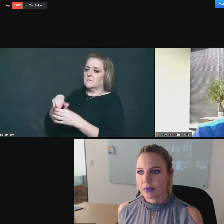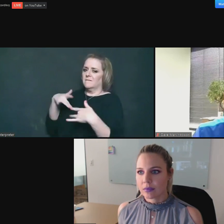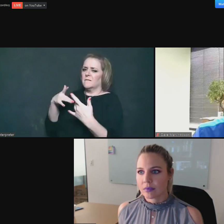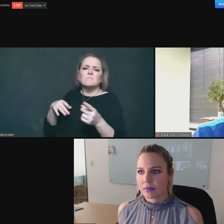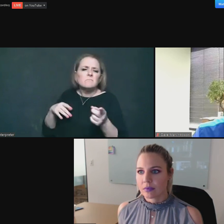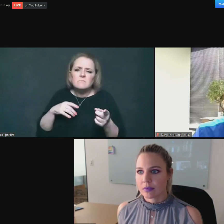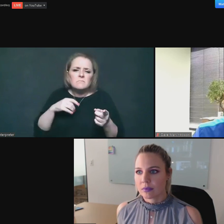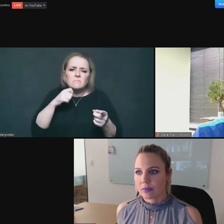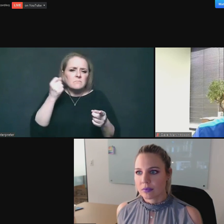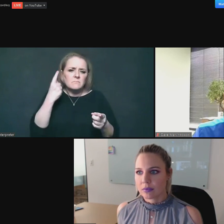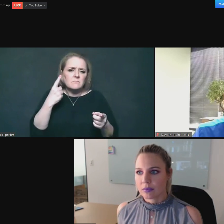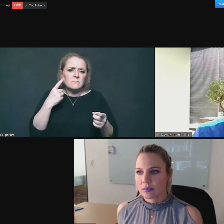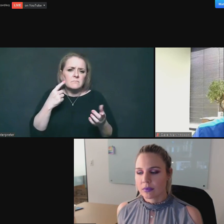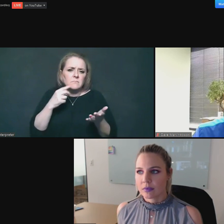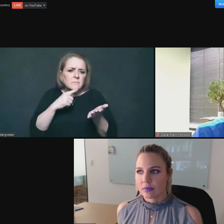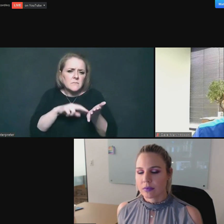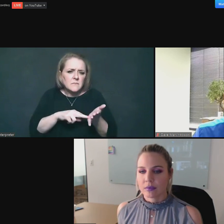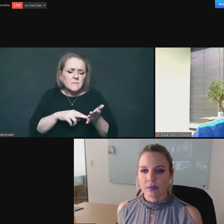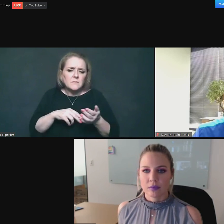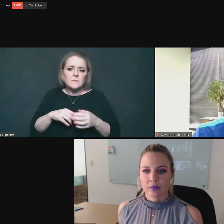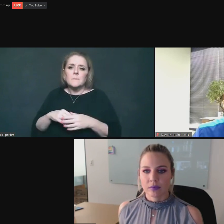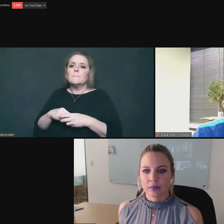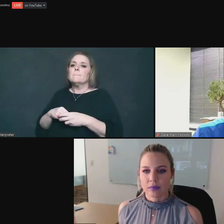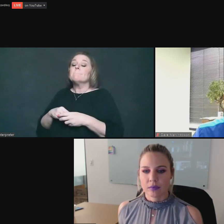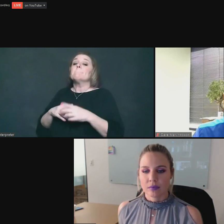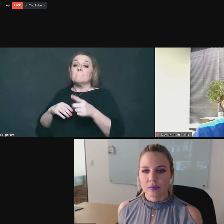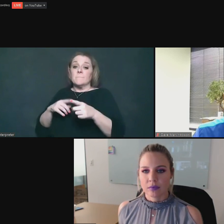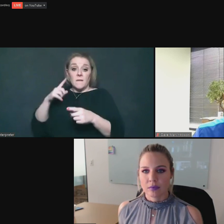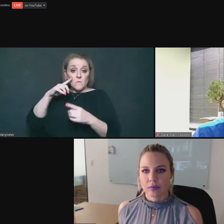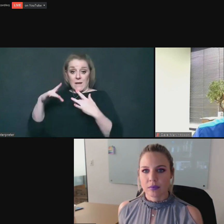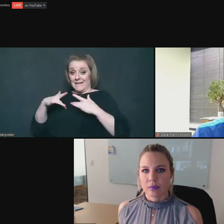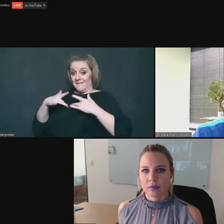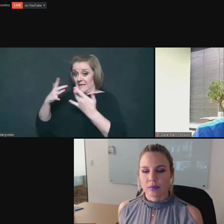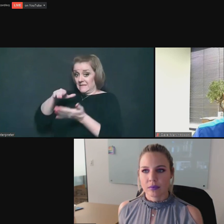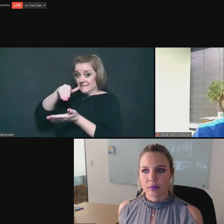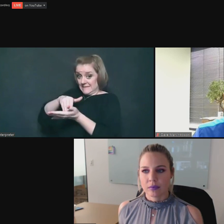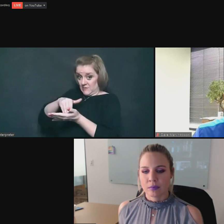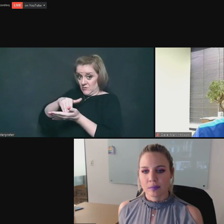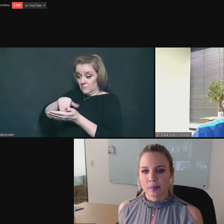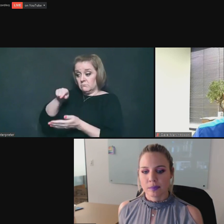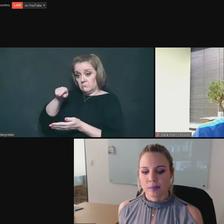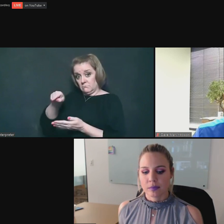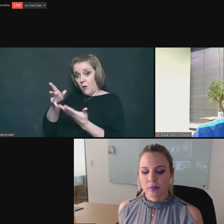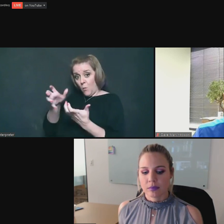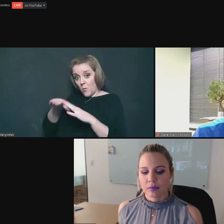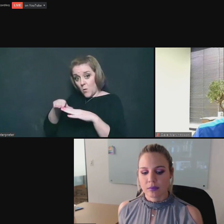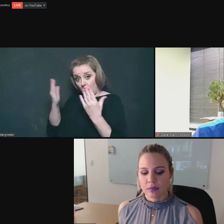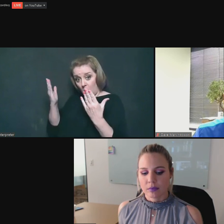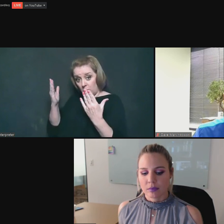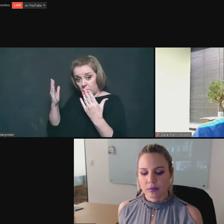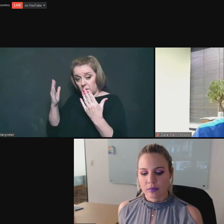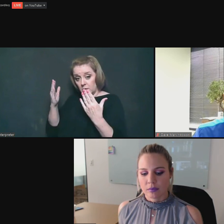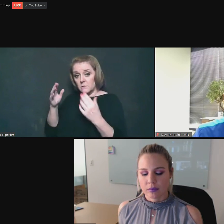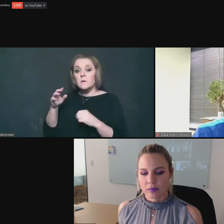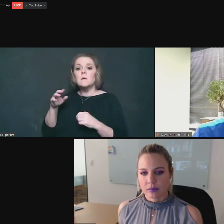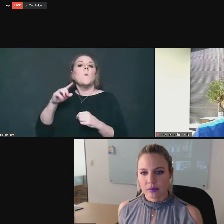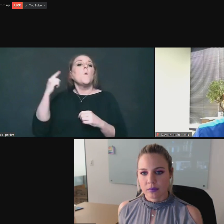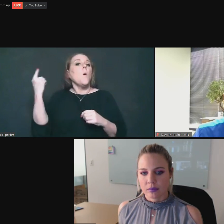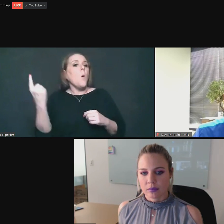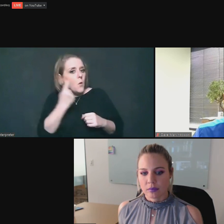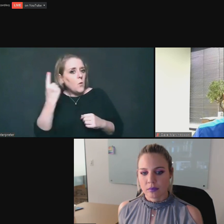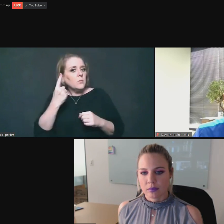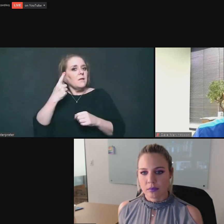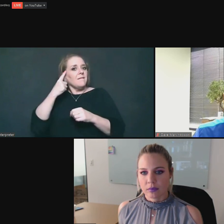Again? So for an event center to open up, it has to be limited to those